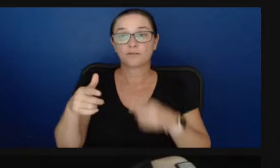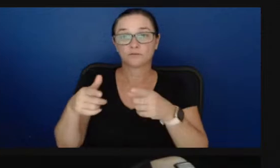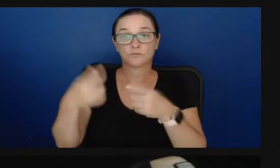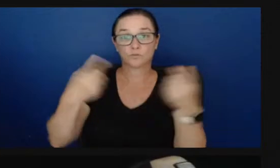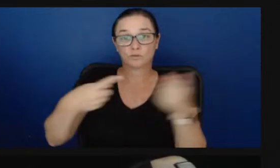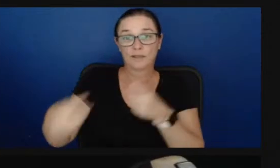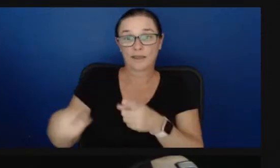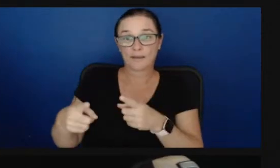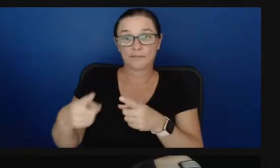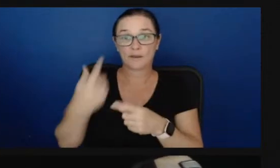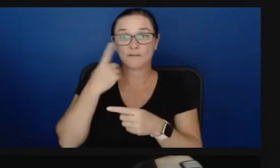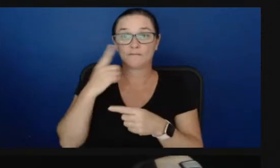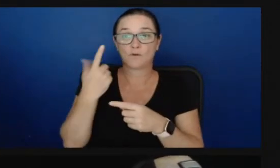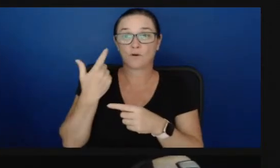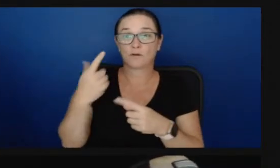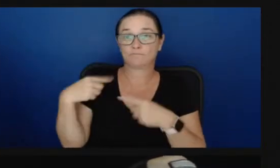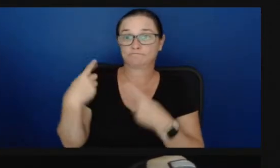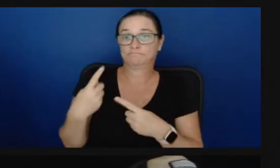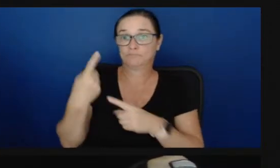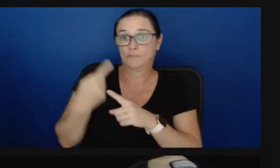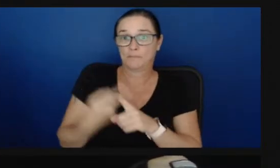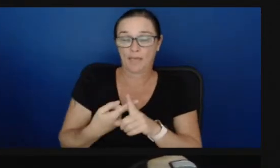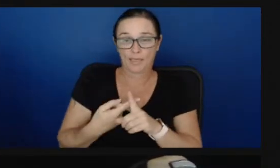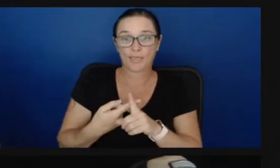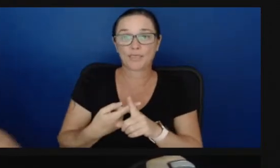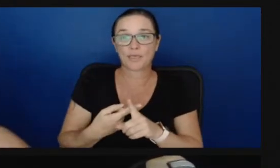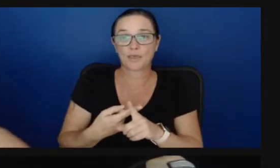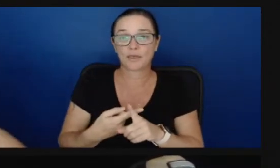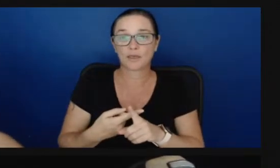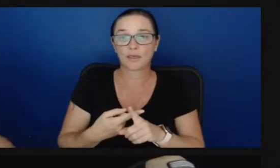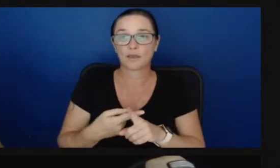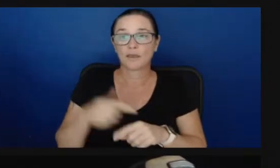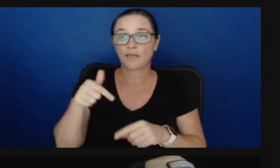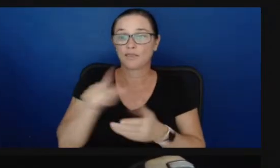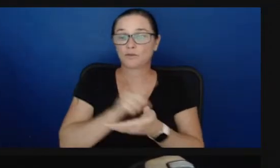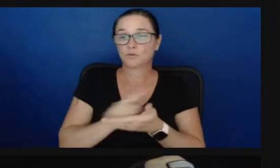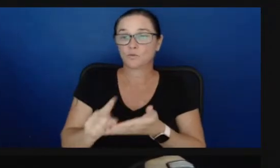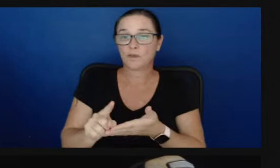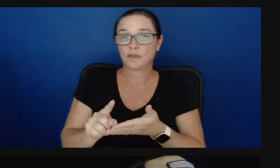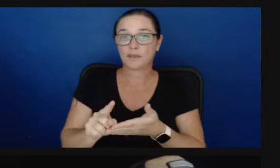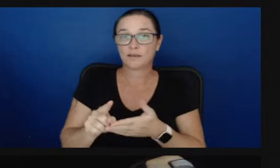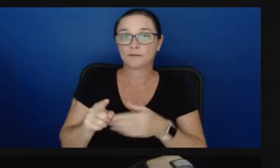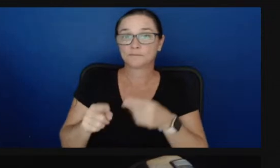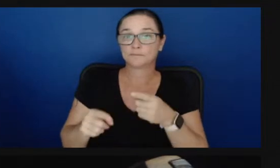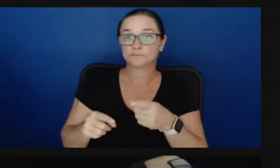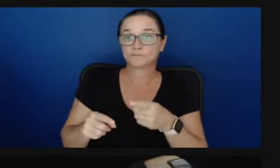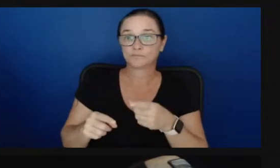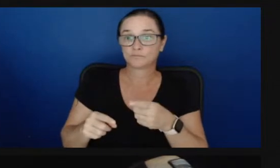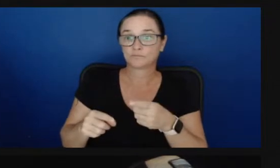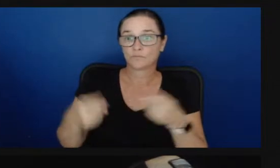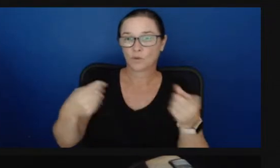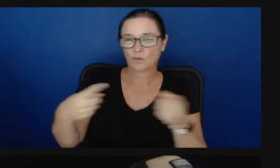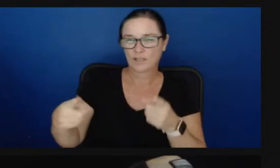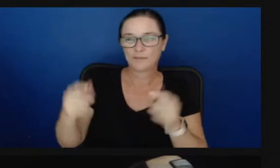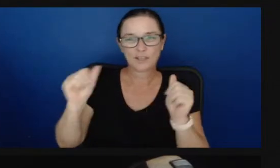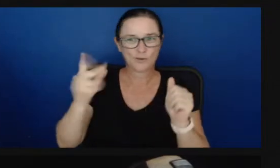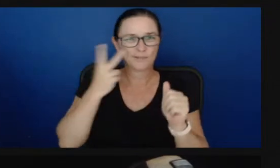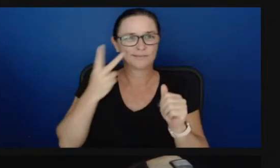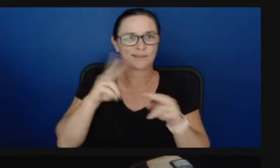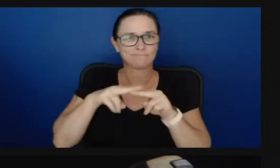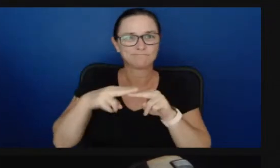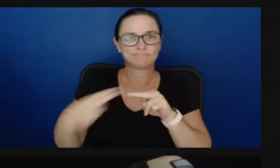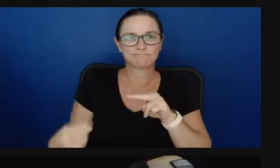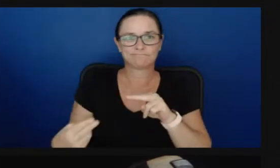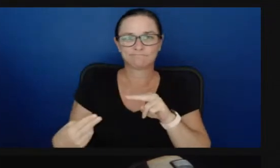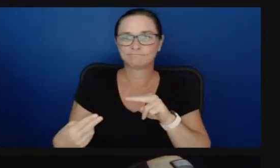month on Kilauea. So the last week is this much right here. You can see how much lower the earthquake counts are